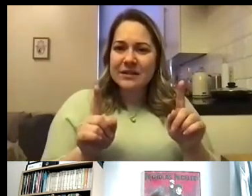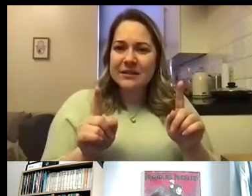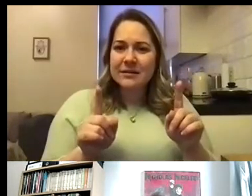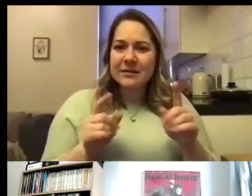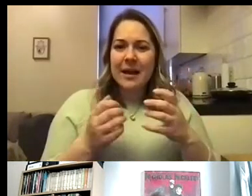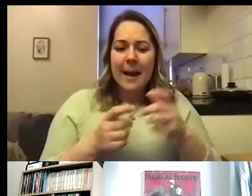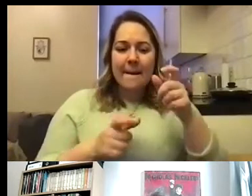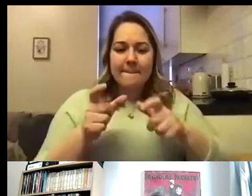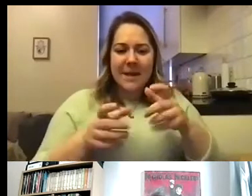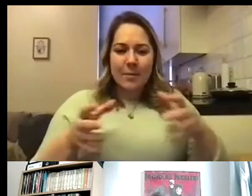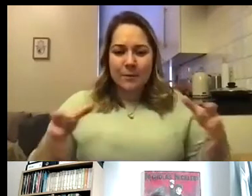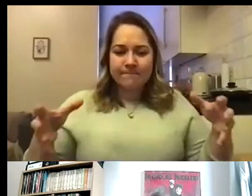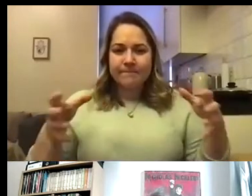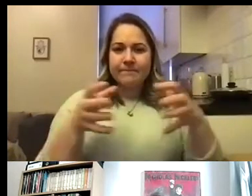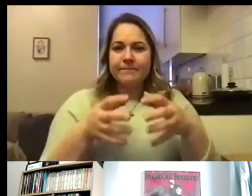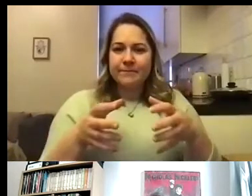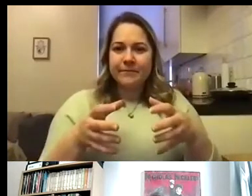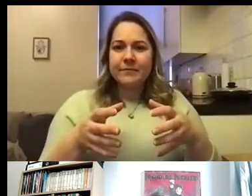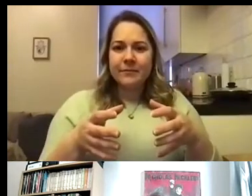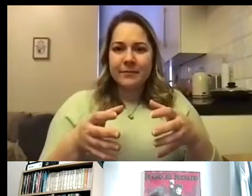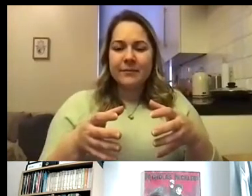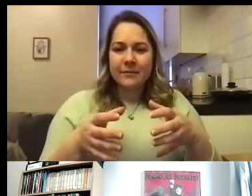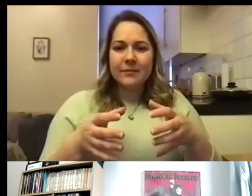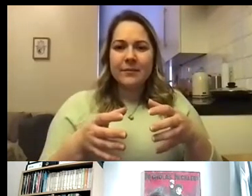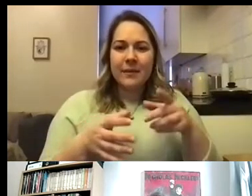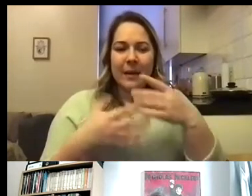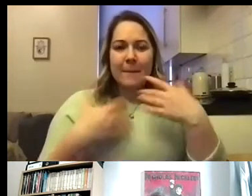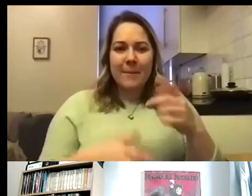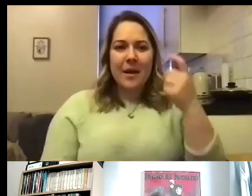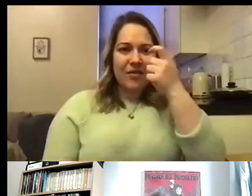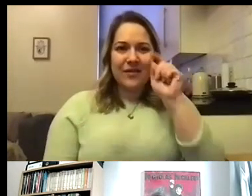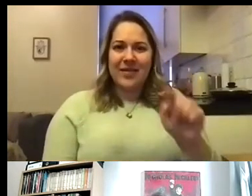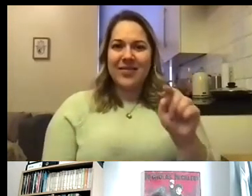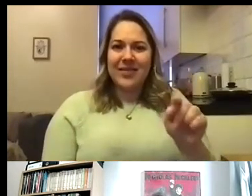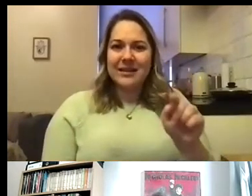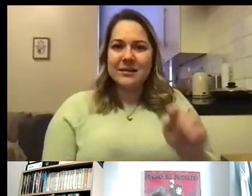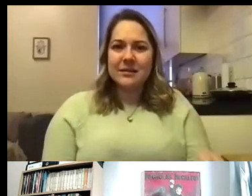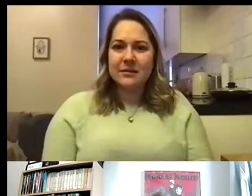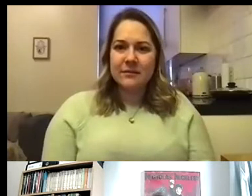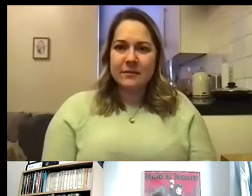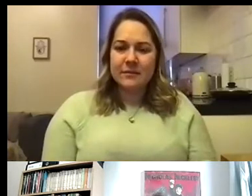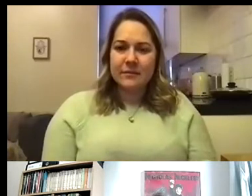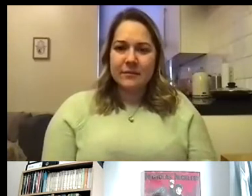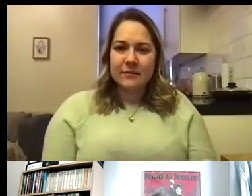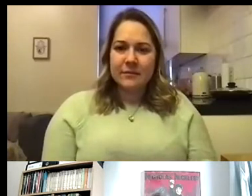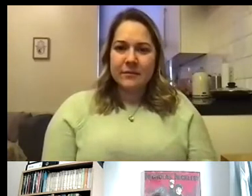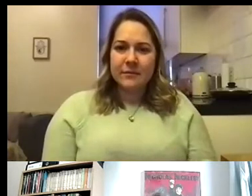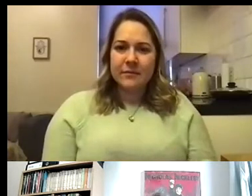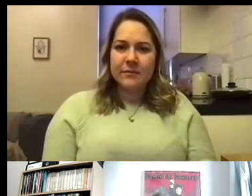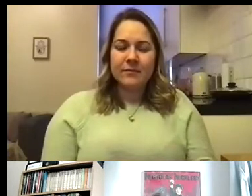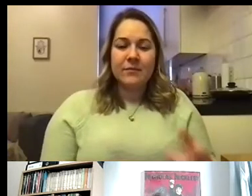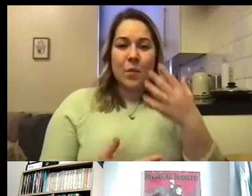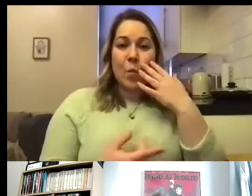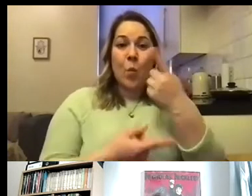gather in that way was definitely something we were thinking about in terms of when we walked